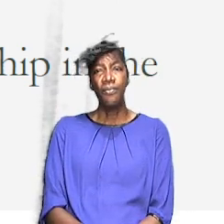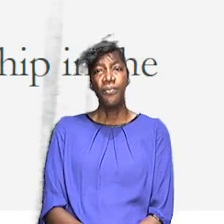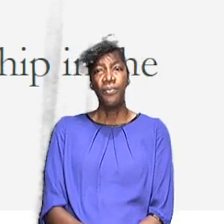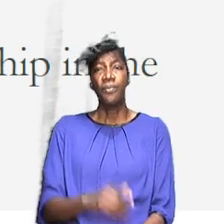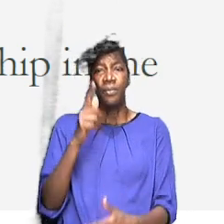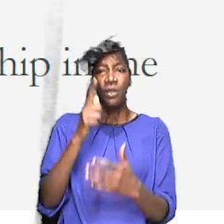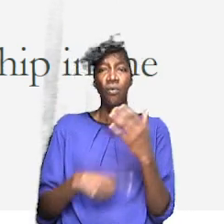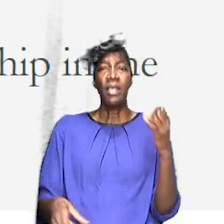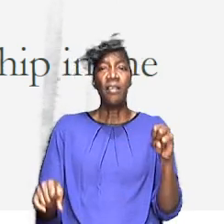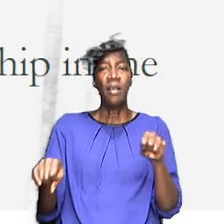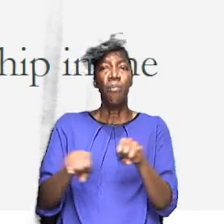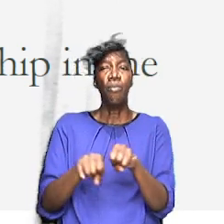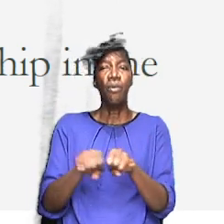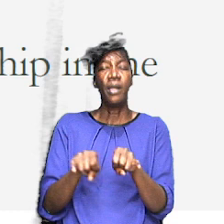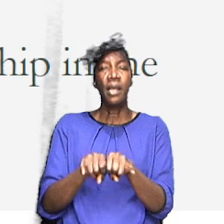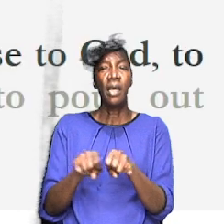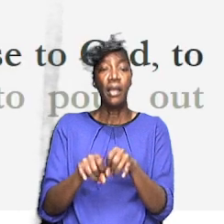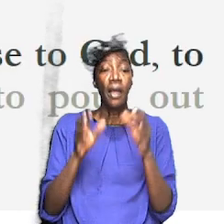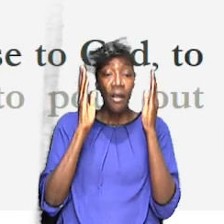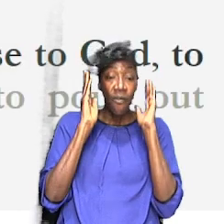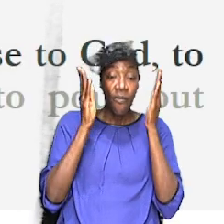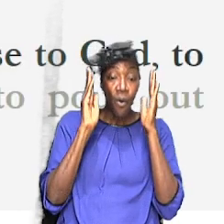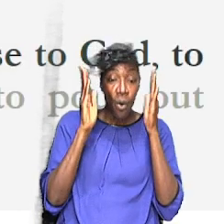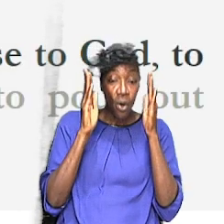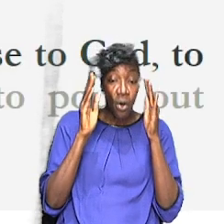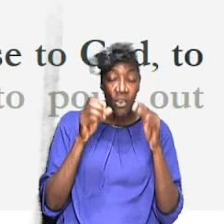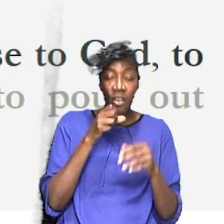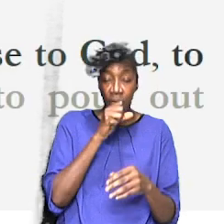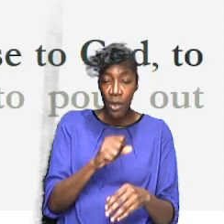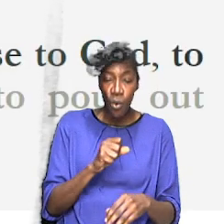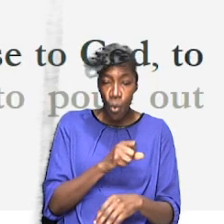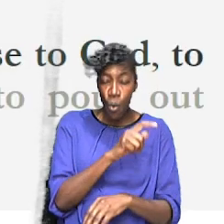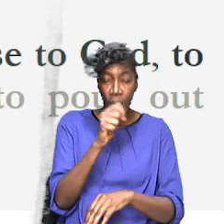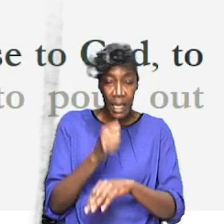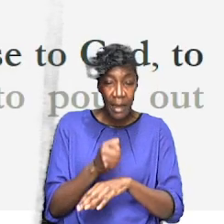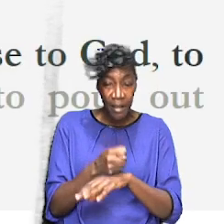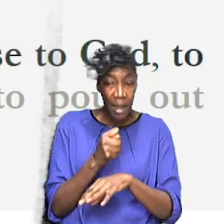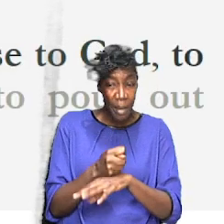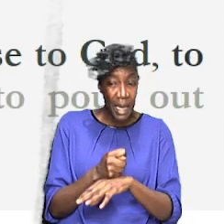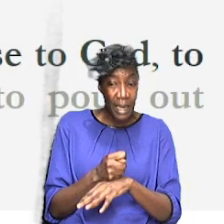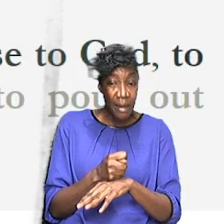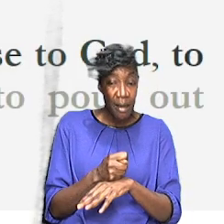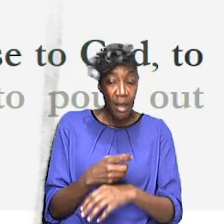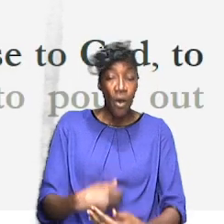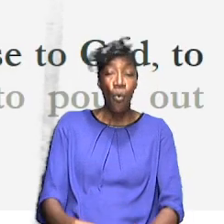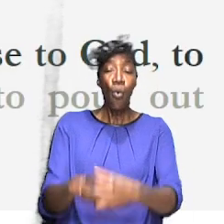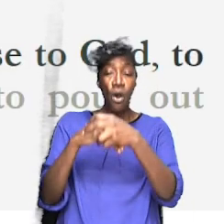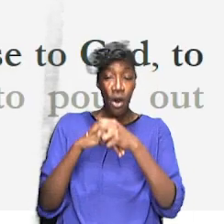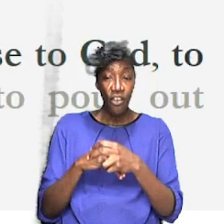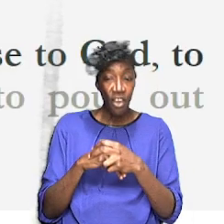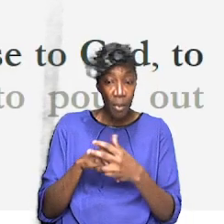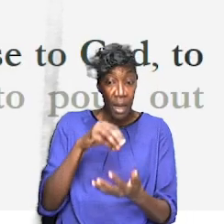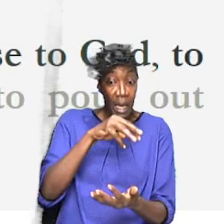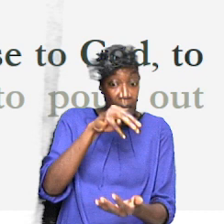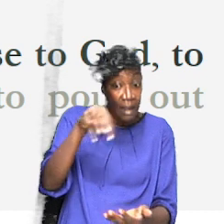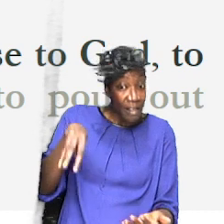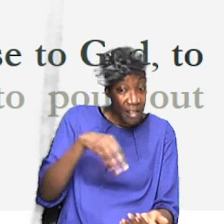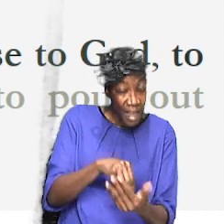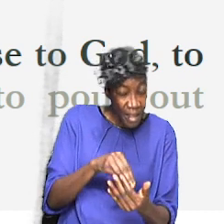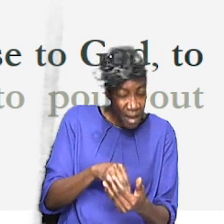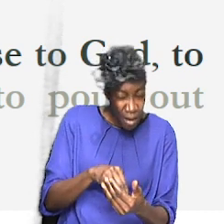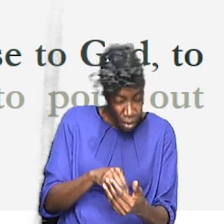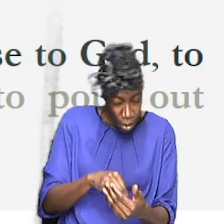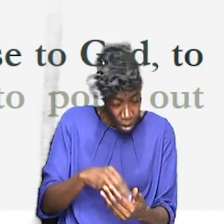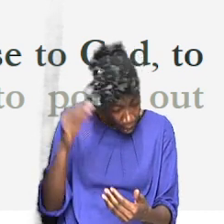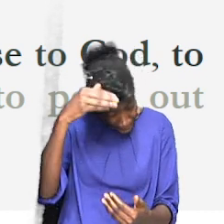is important, the focus of the Old Testament concept of worship is centered around bowing down and showing reverence. I just said that. But